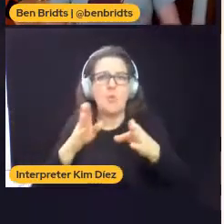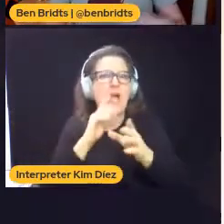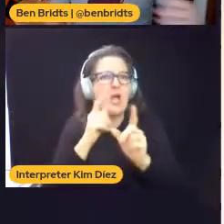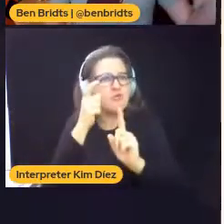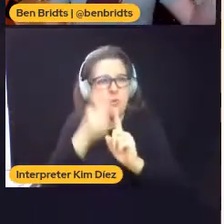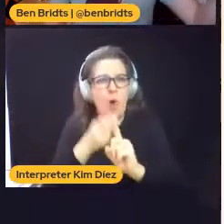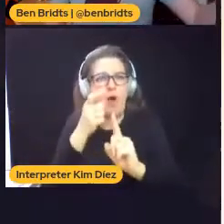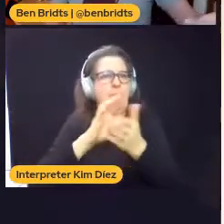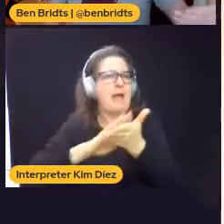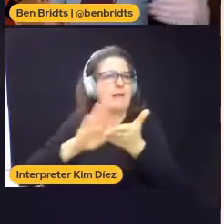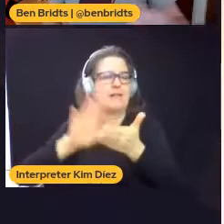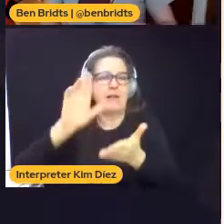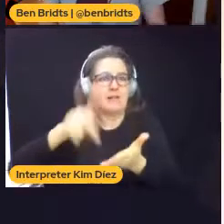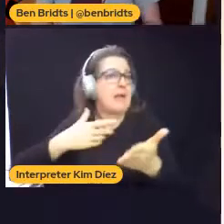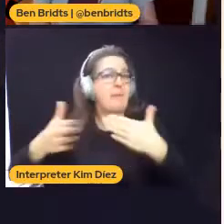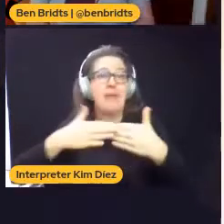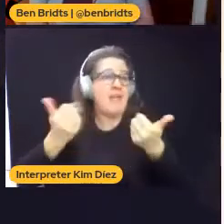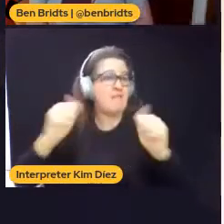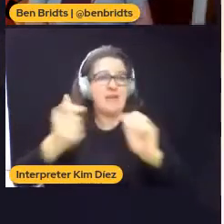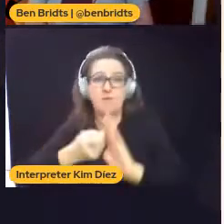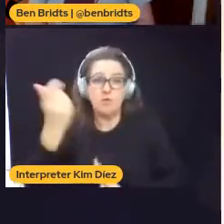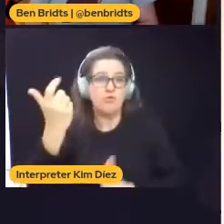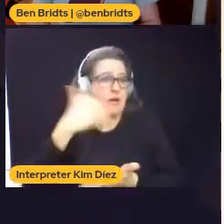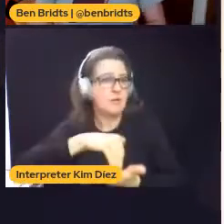even if we would try the delete again here.